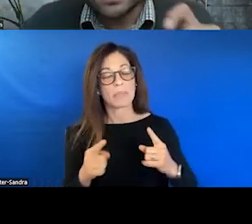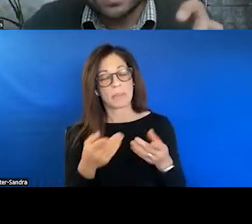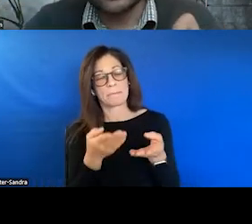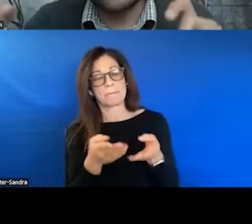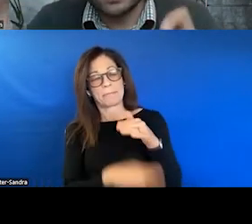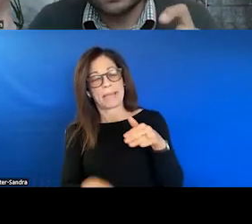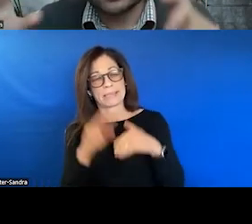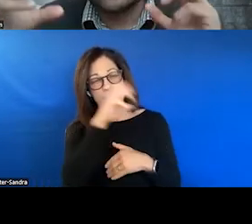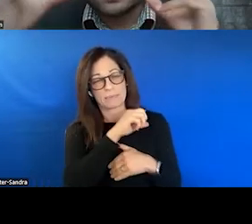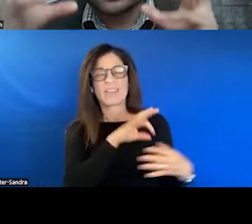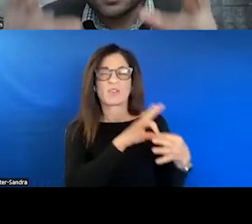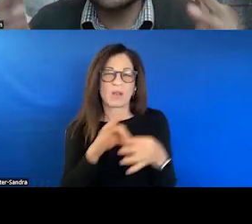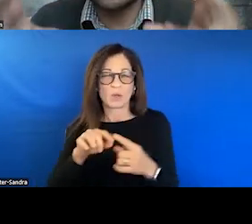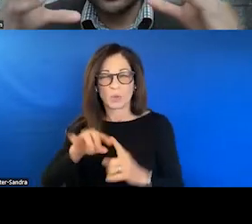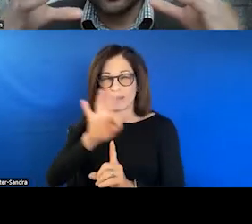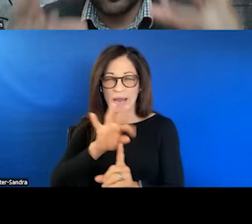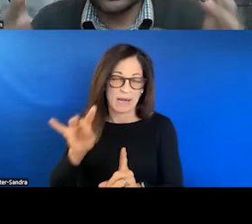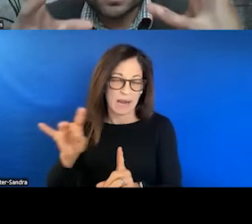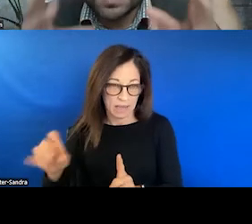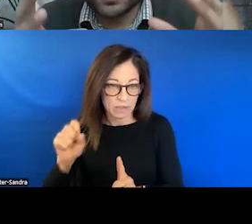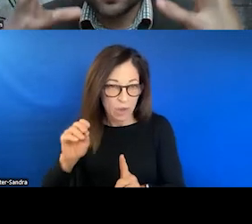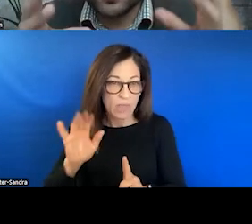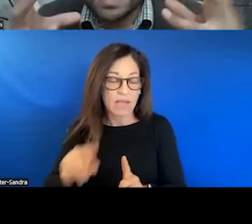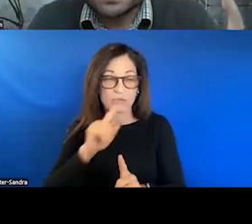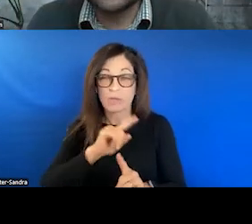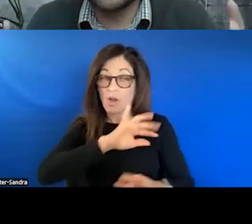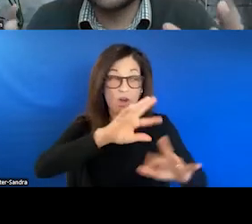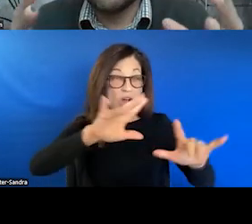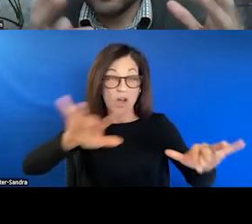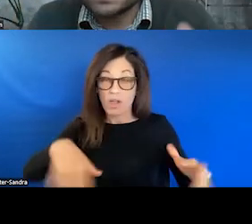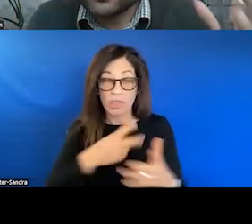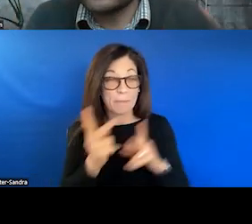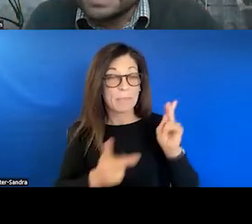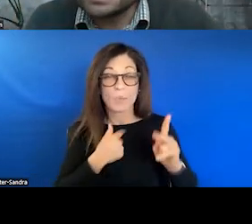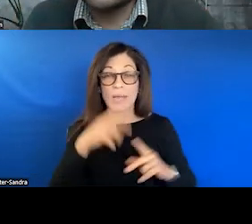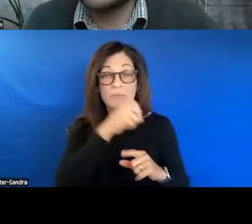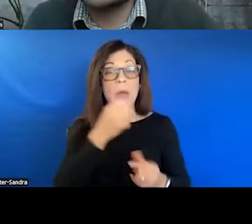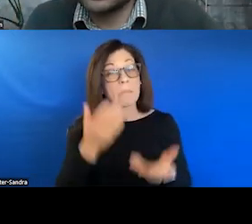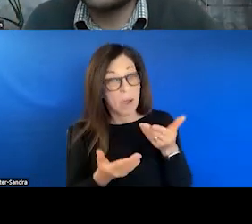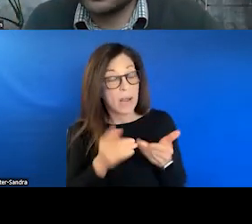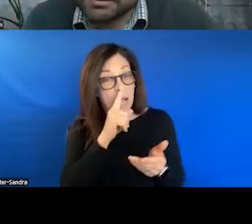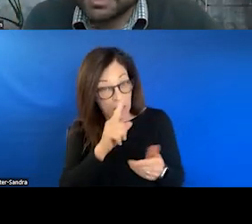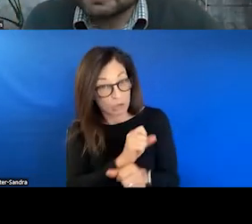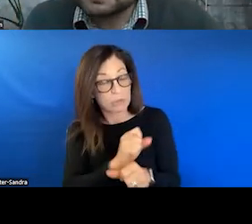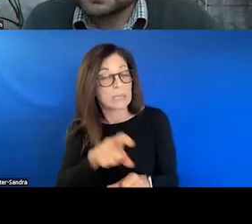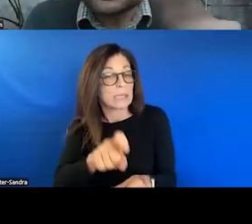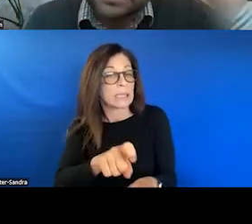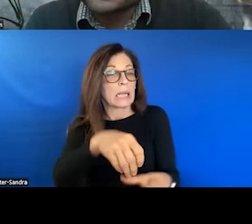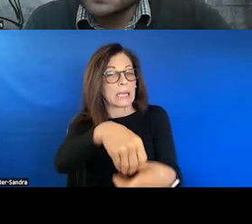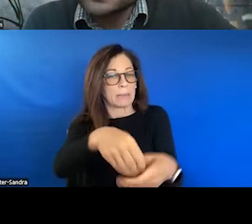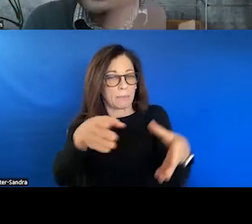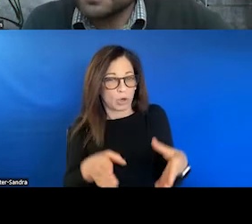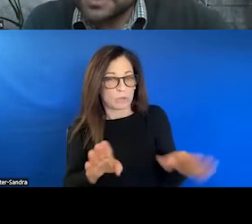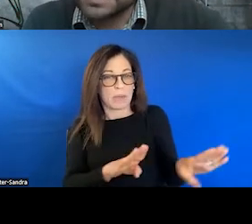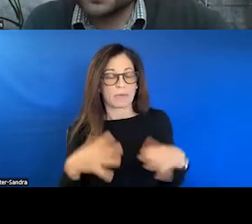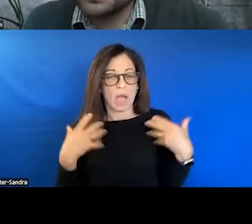there's a tie-in to the 988. So this is literally all those people who we estimate might actually need in-person behavioral health care. So